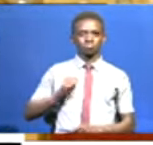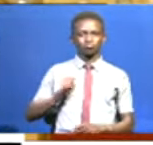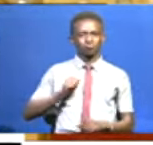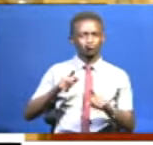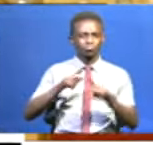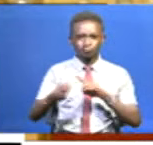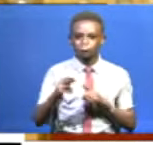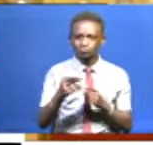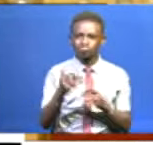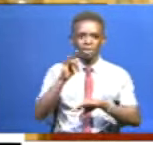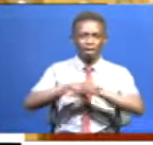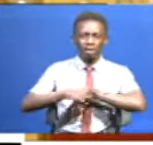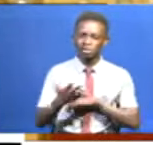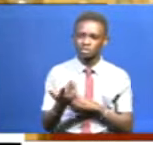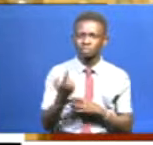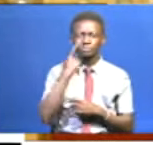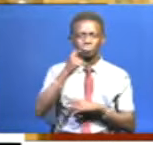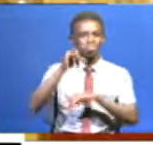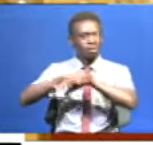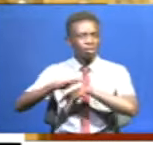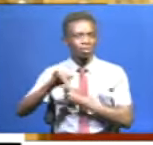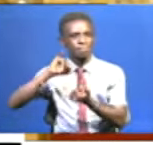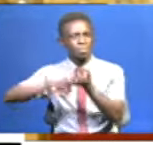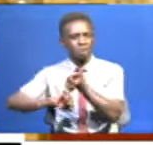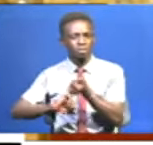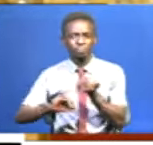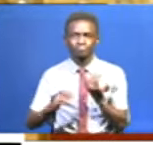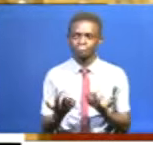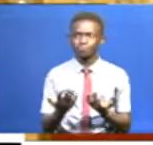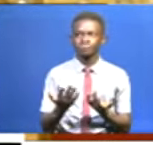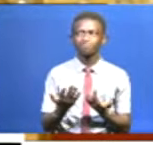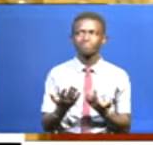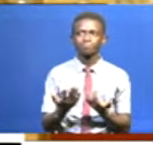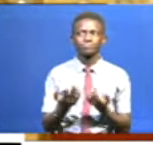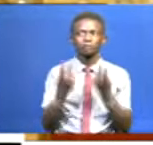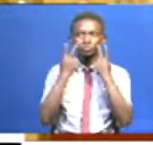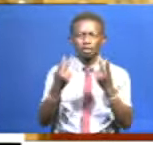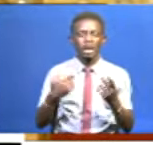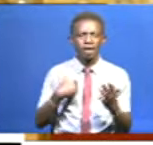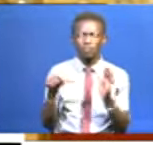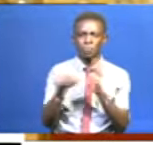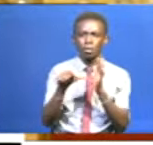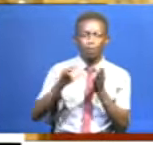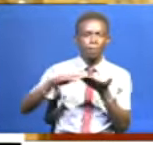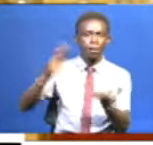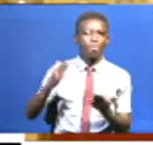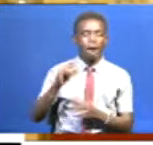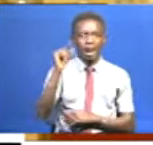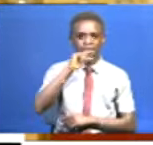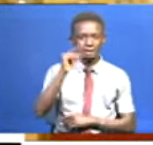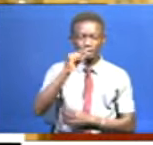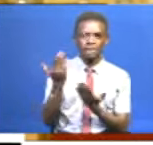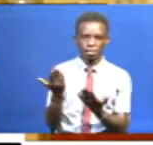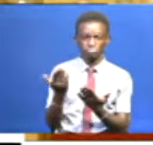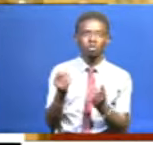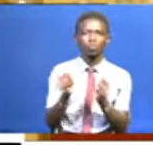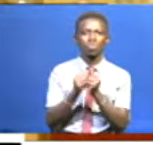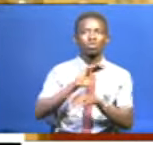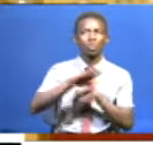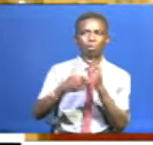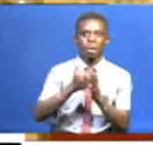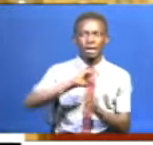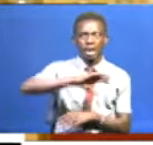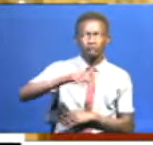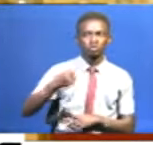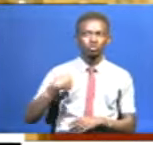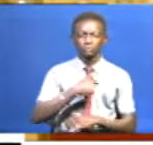marriage. Of course, we are very pleased to be in Garissa, not only Garissa town, but the entire county. We